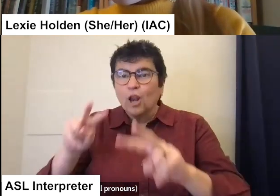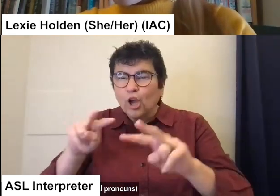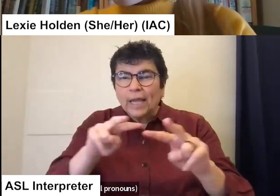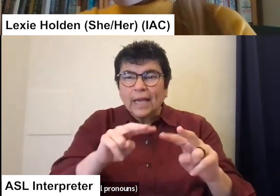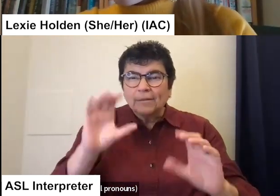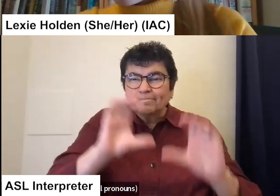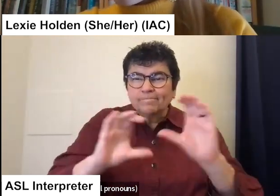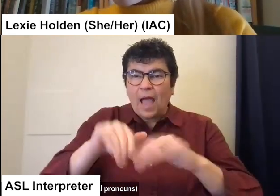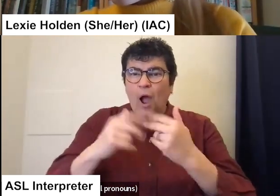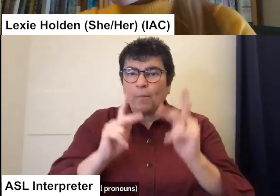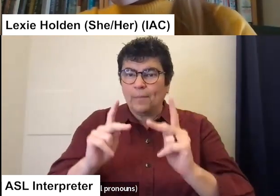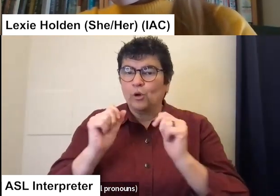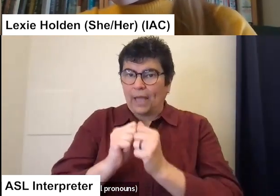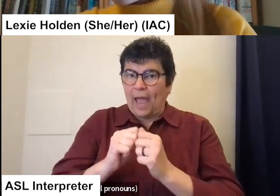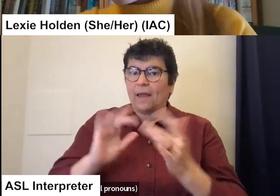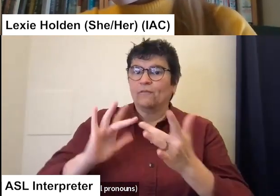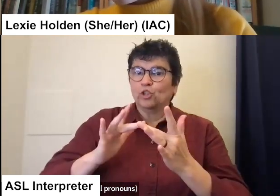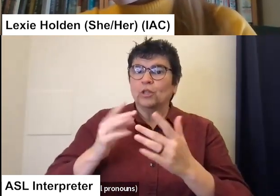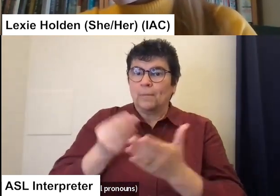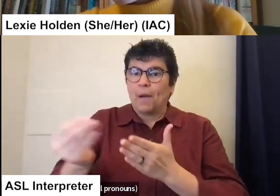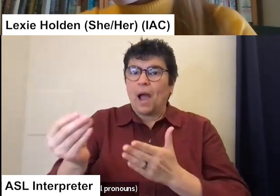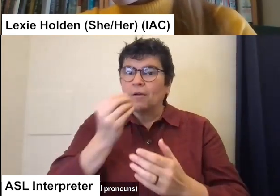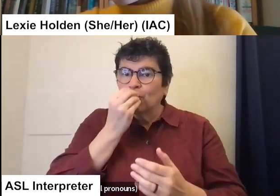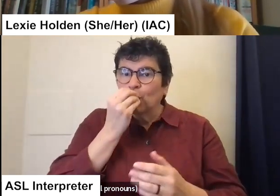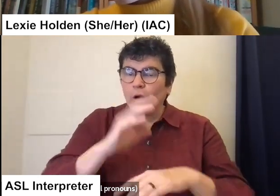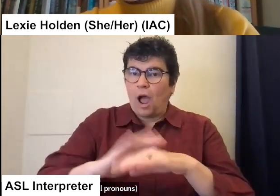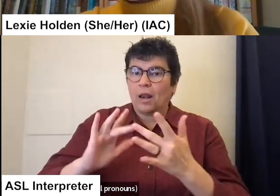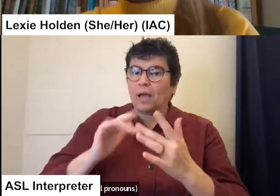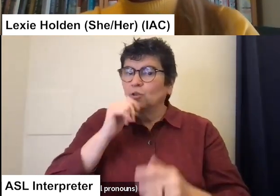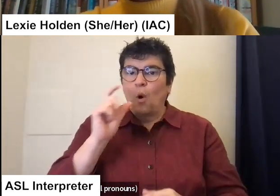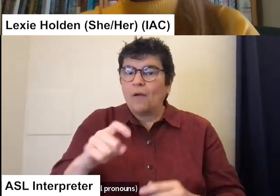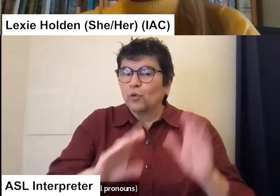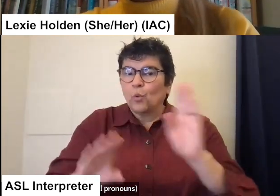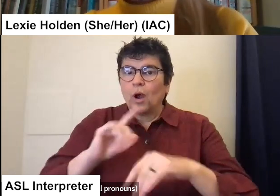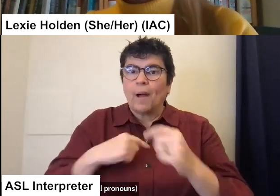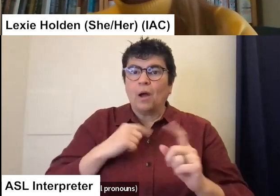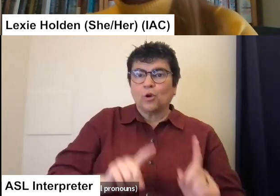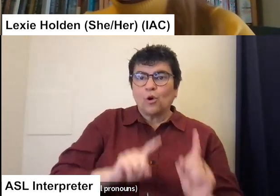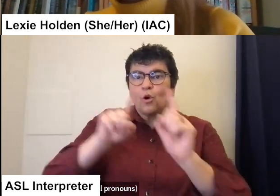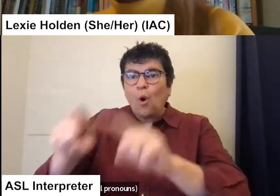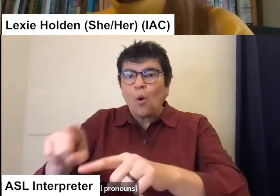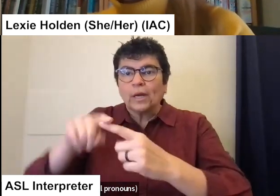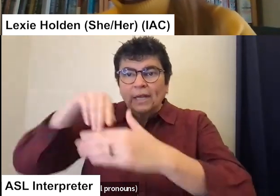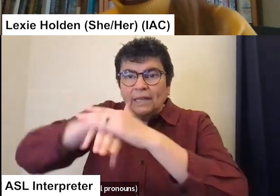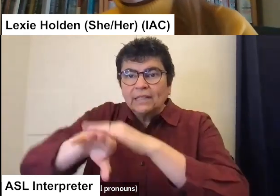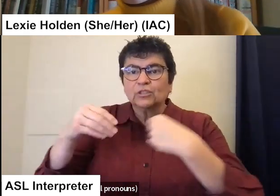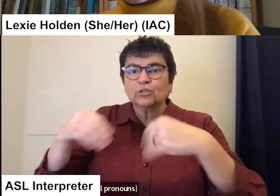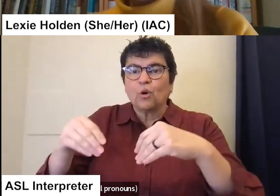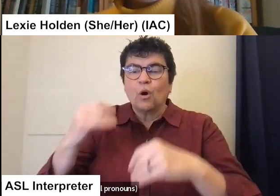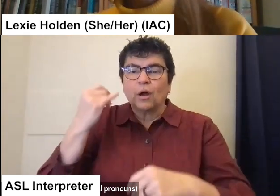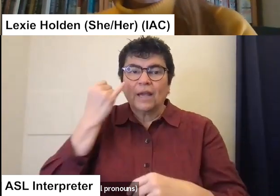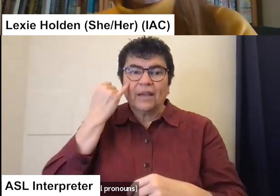that people could virtually buy food online so that they don't have to worry about going into stores in person if